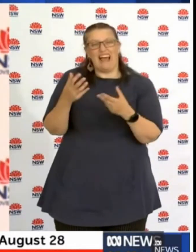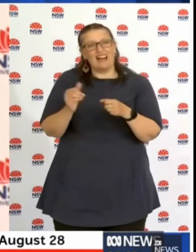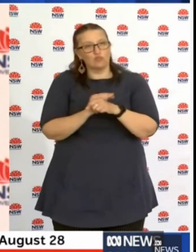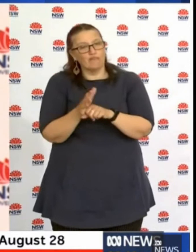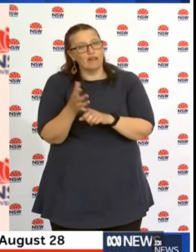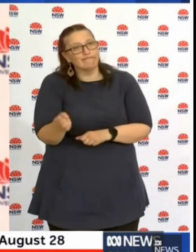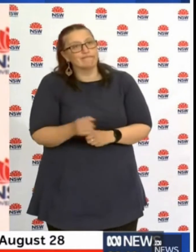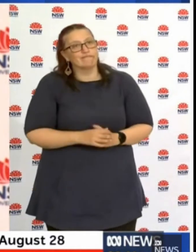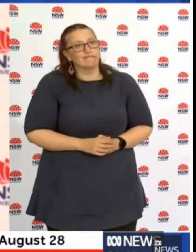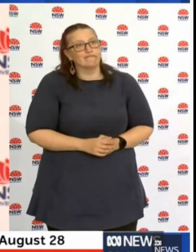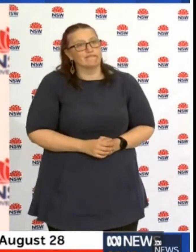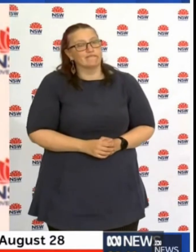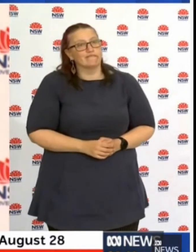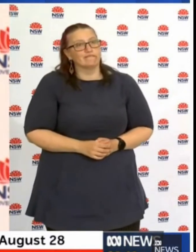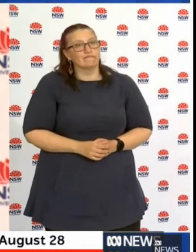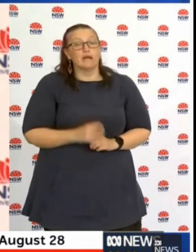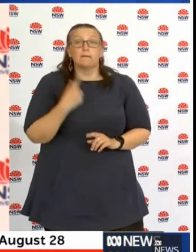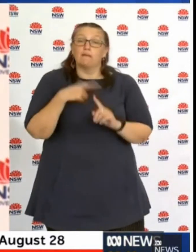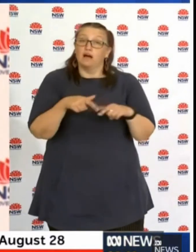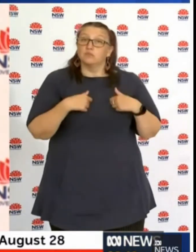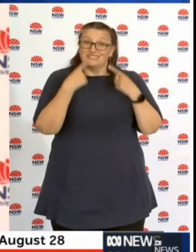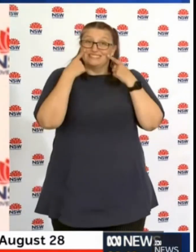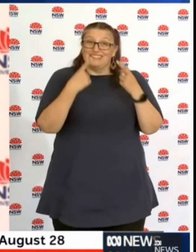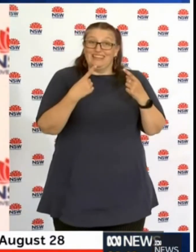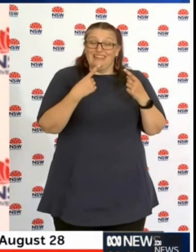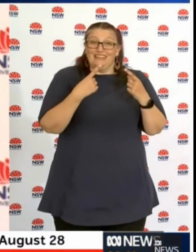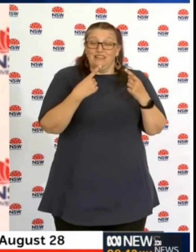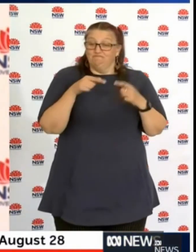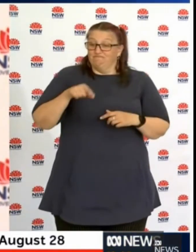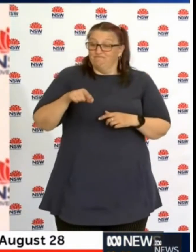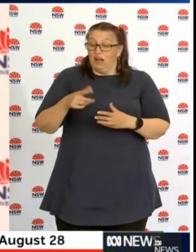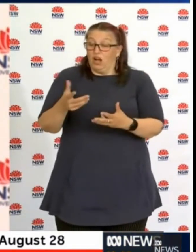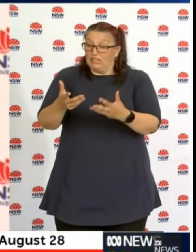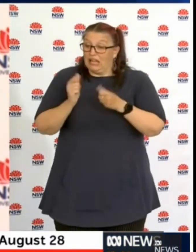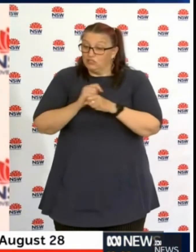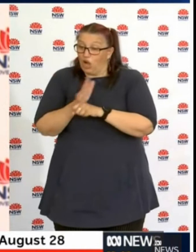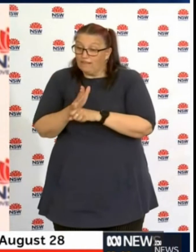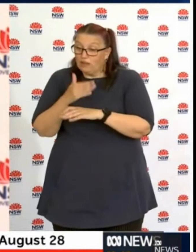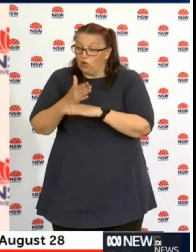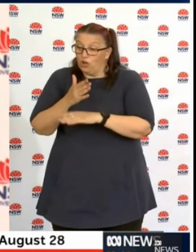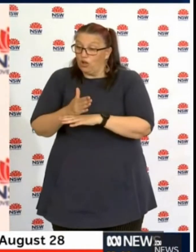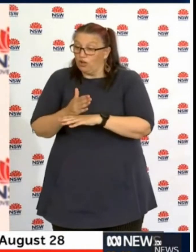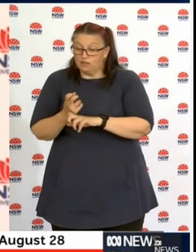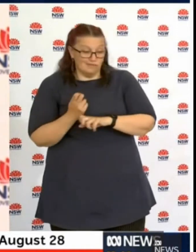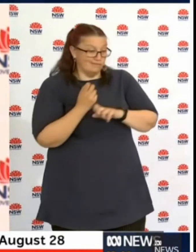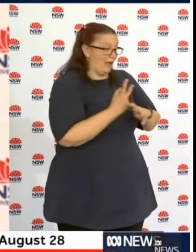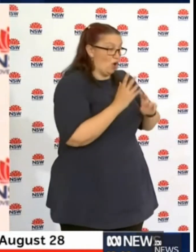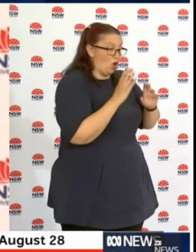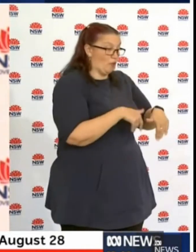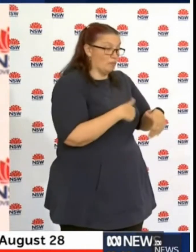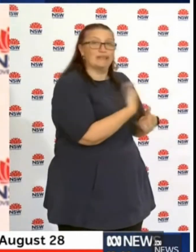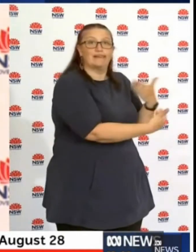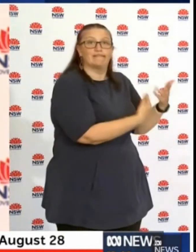industries, and we all are also seeing them take those infections back to their households and setting off other chains of